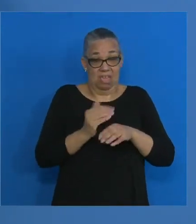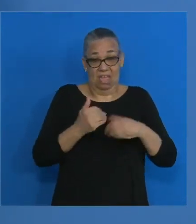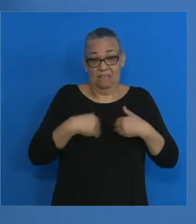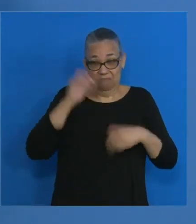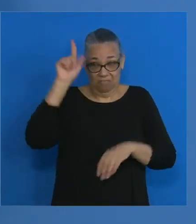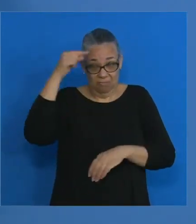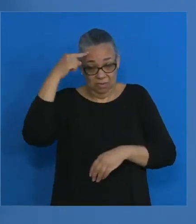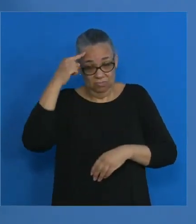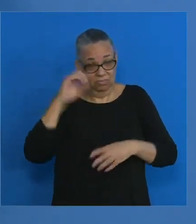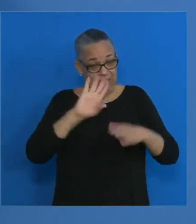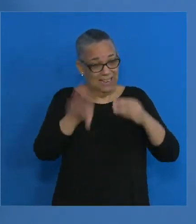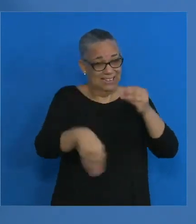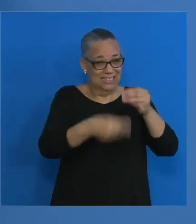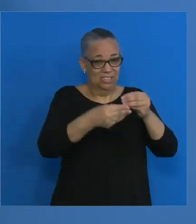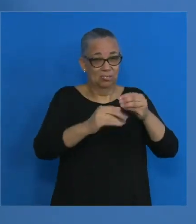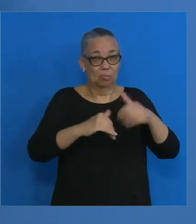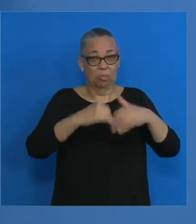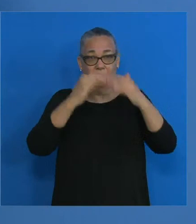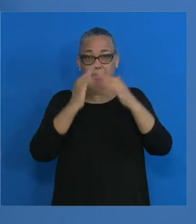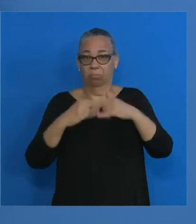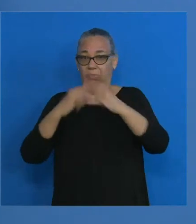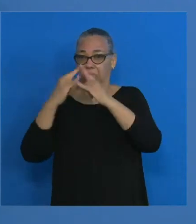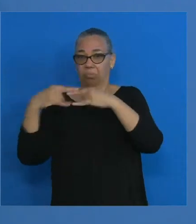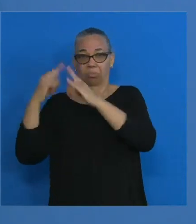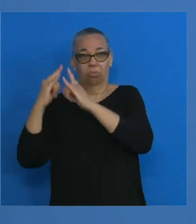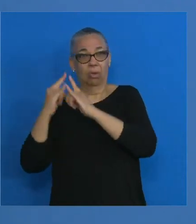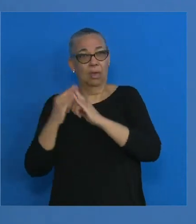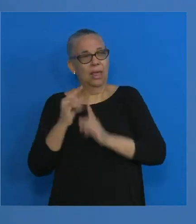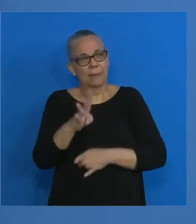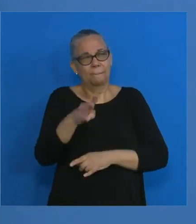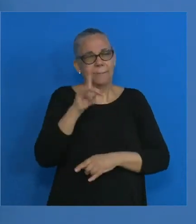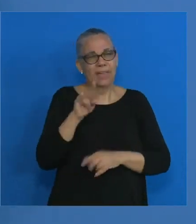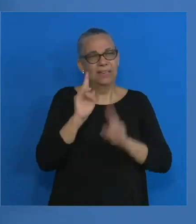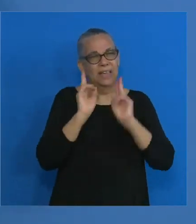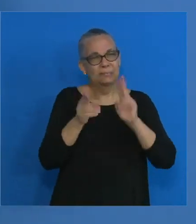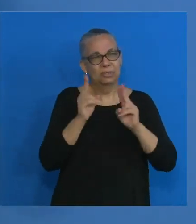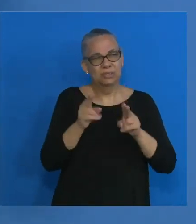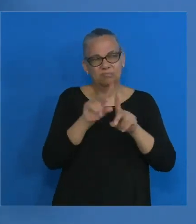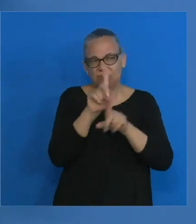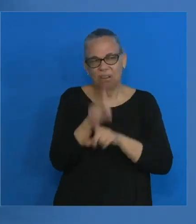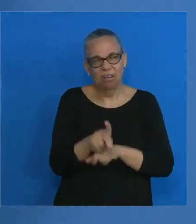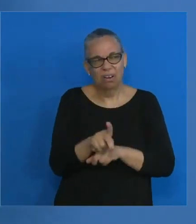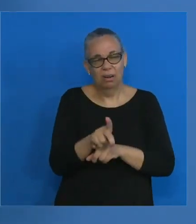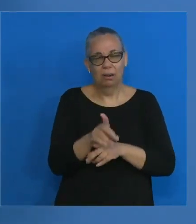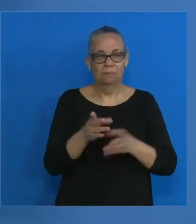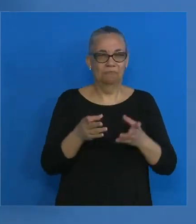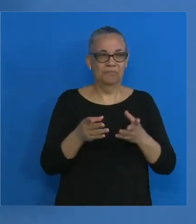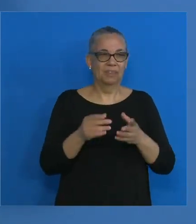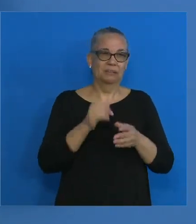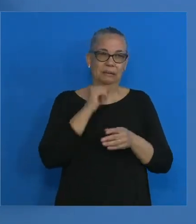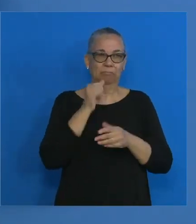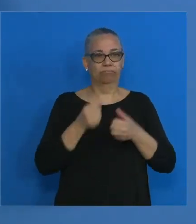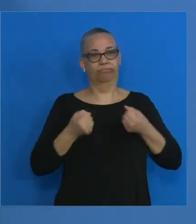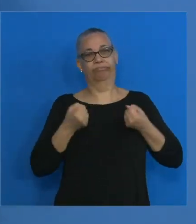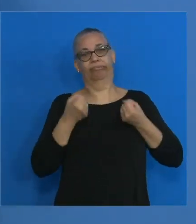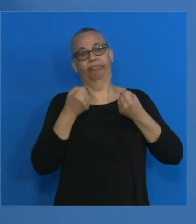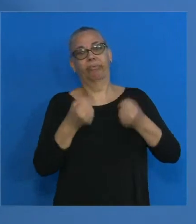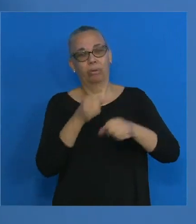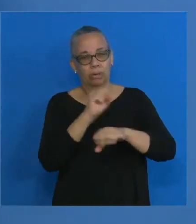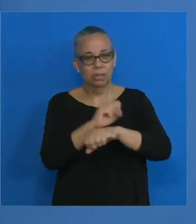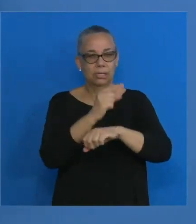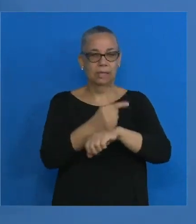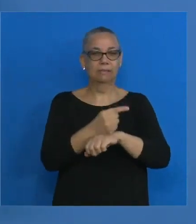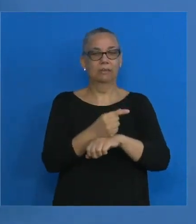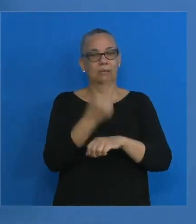put a regular pop-up location back into Hamilton? I know we've asked that several times, rather than trying to trek to St. David's most days for